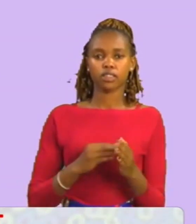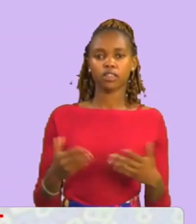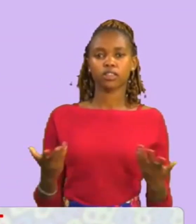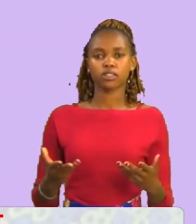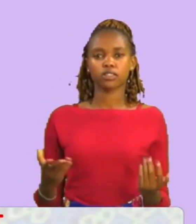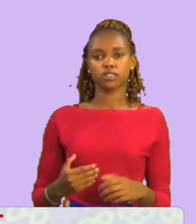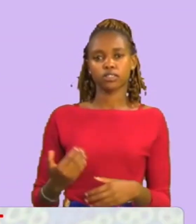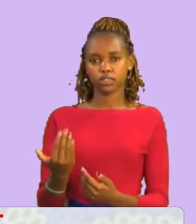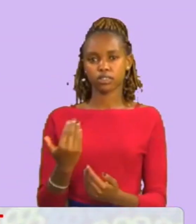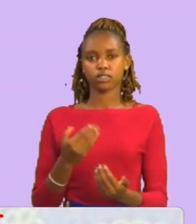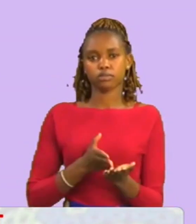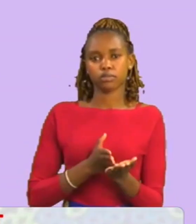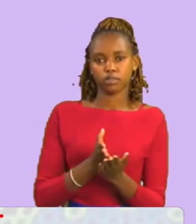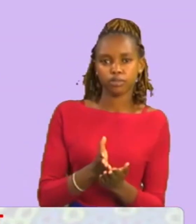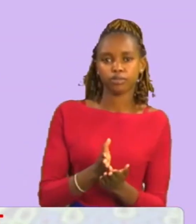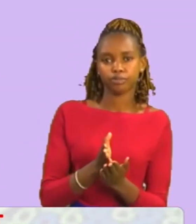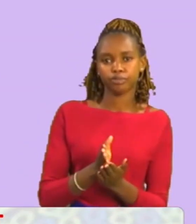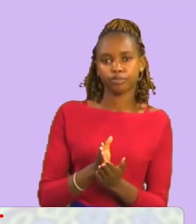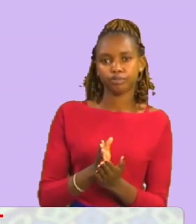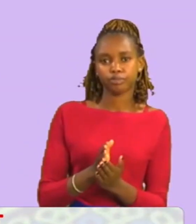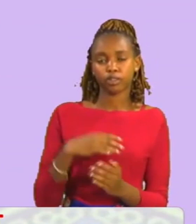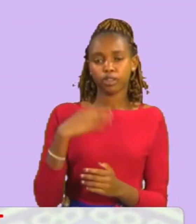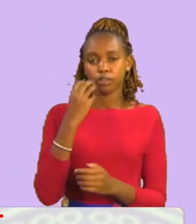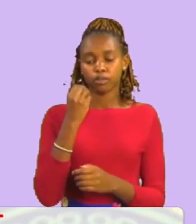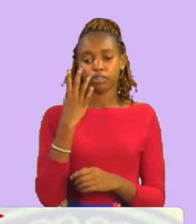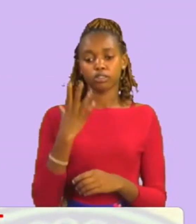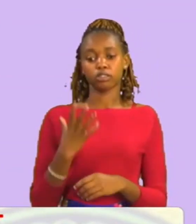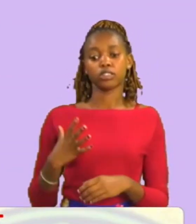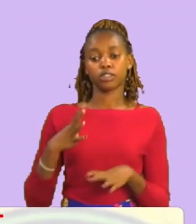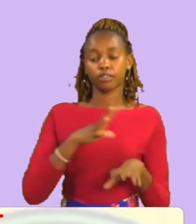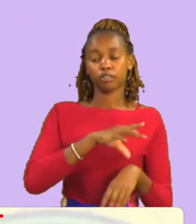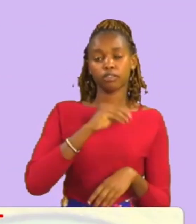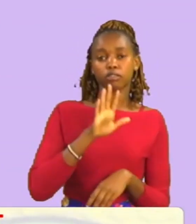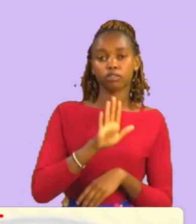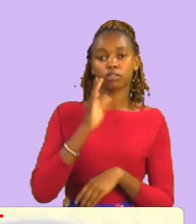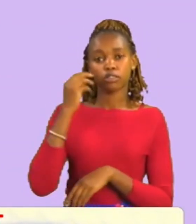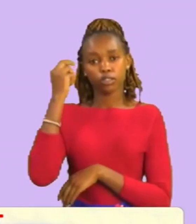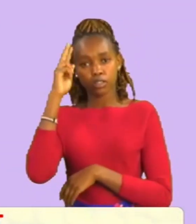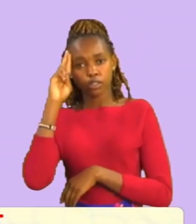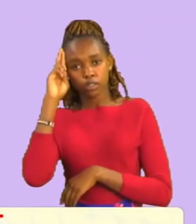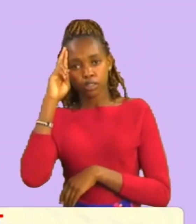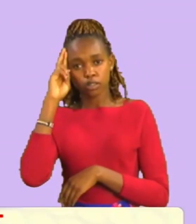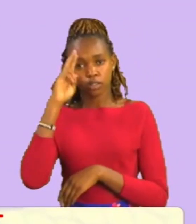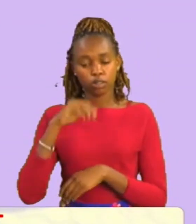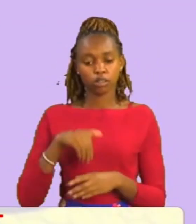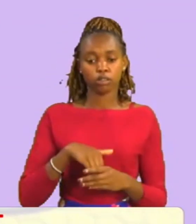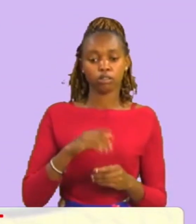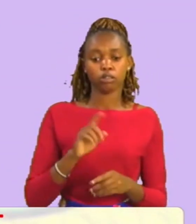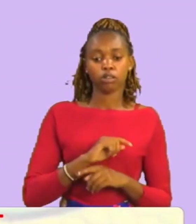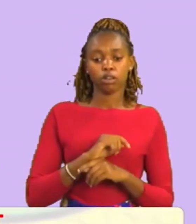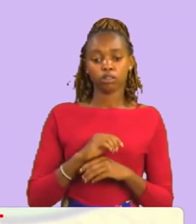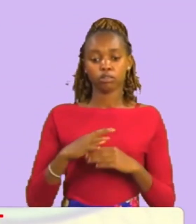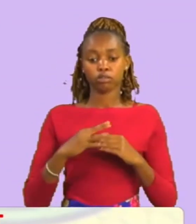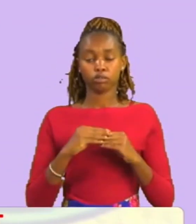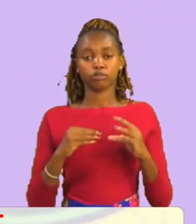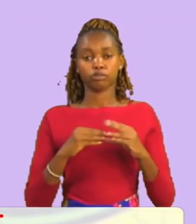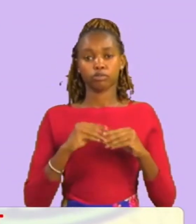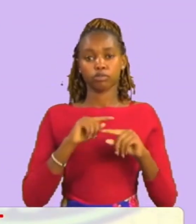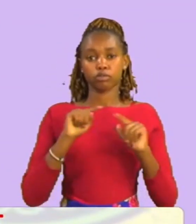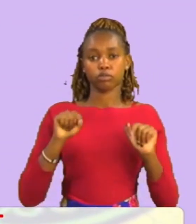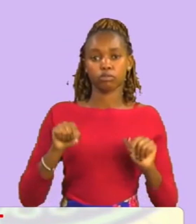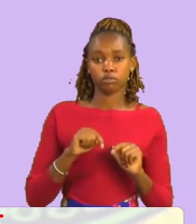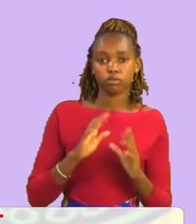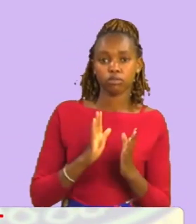and the beauty of finding your purpose sometimes, it gets you out of that comfort zone. See, agree, see what na mtu atakanga